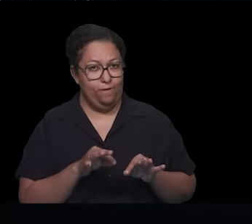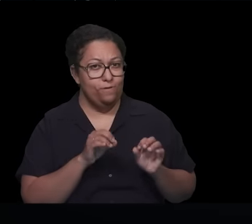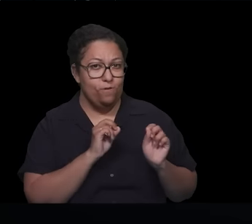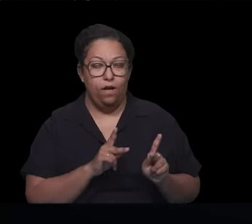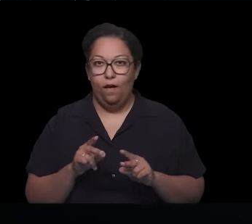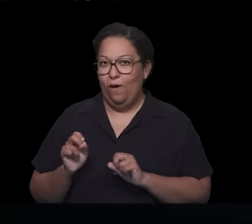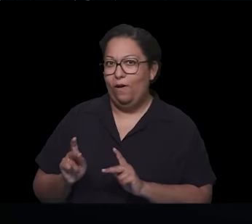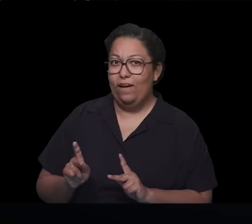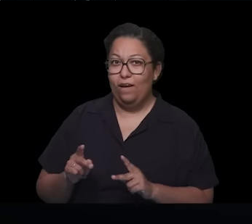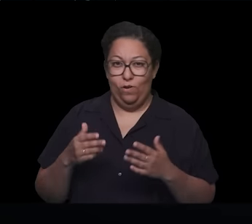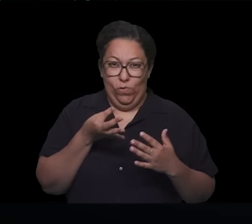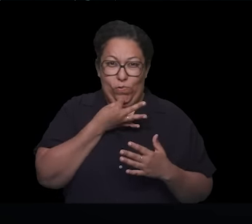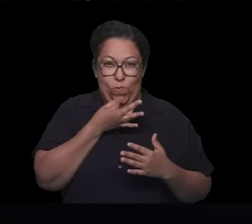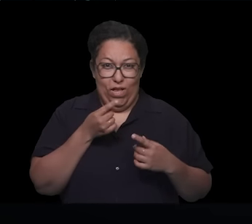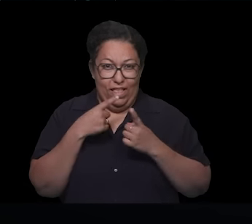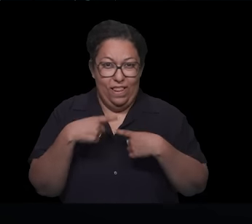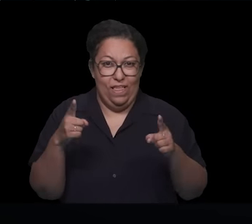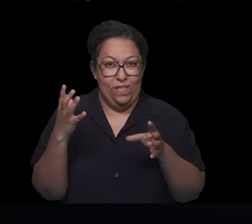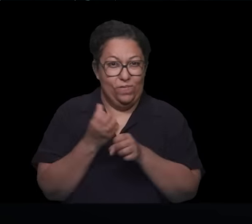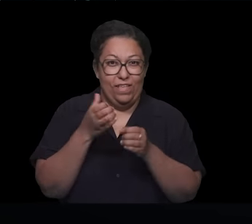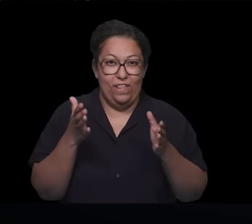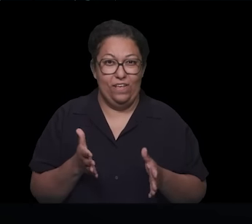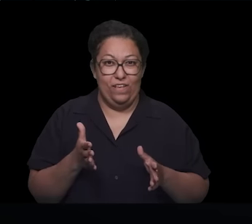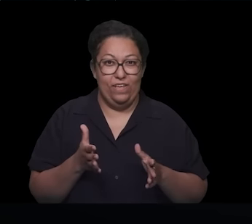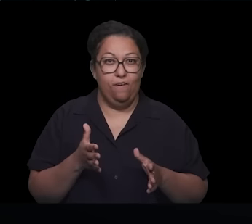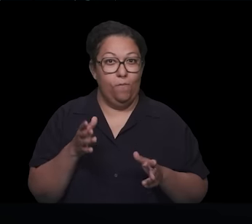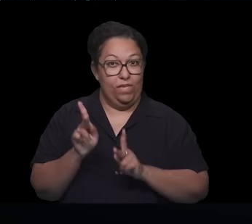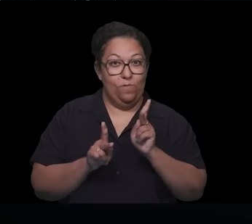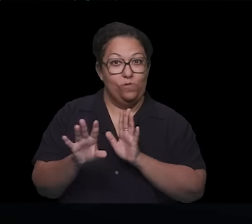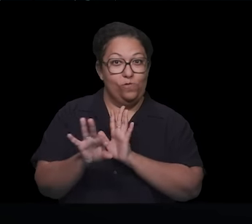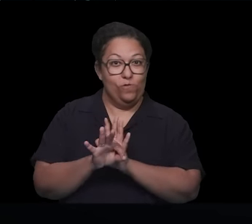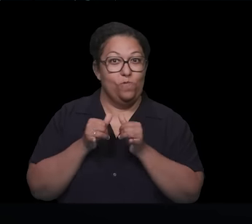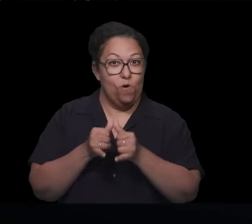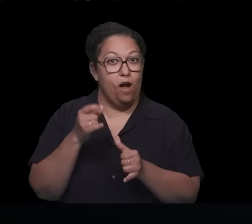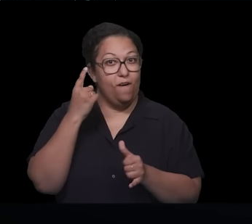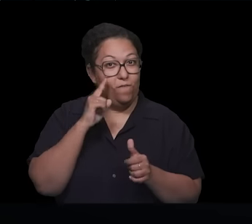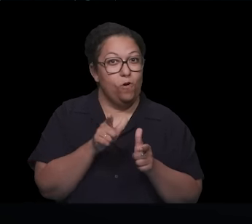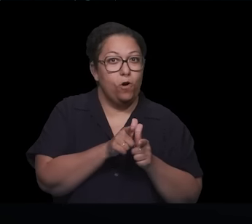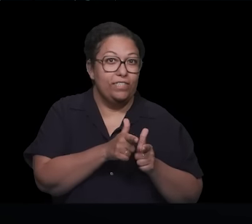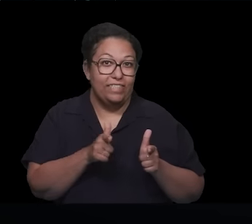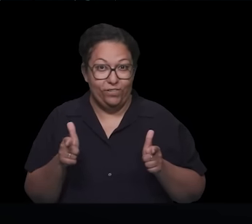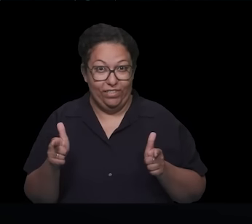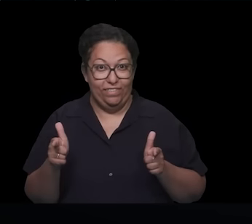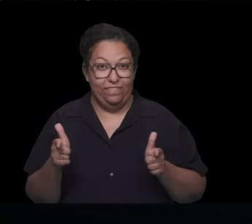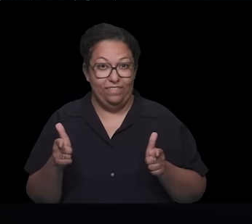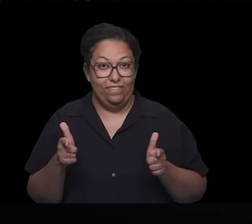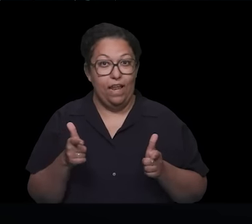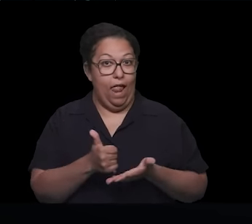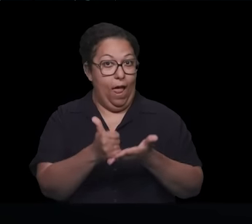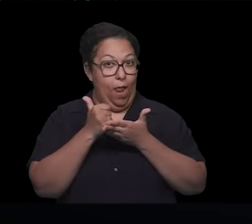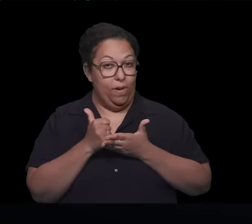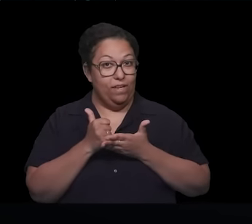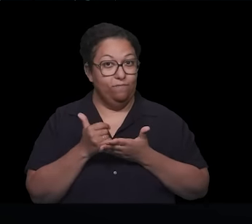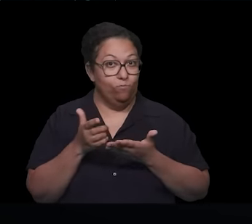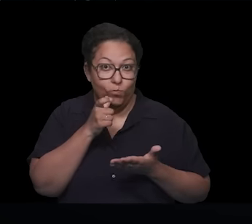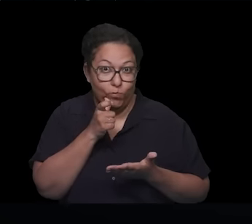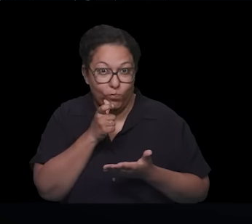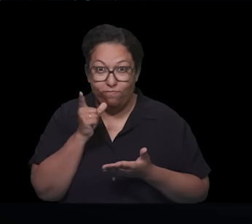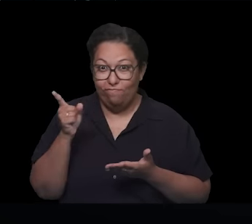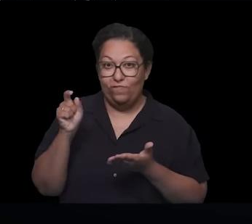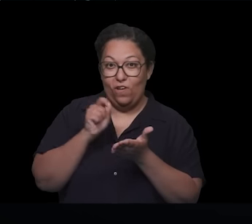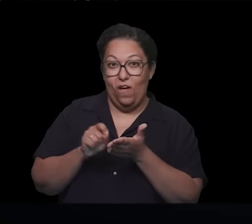important. Okay, but we're about to announce the winner of the People's Choice Award series. And here to